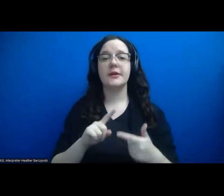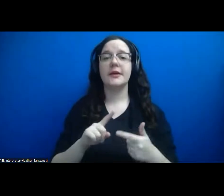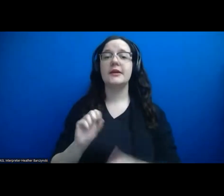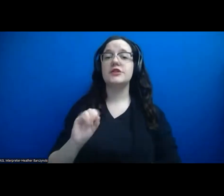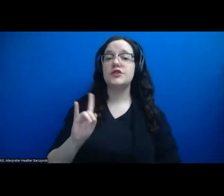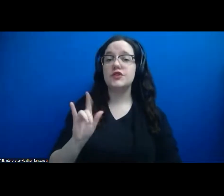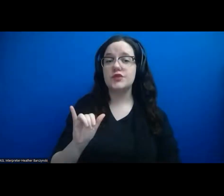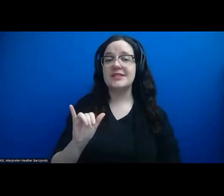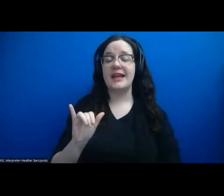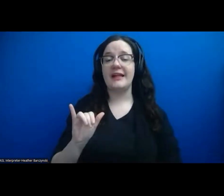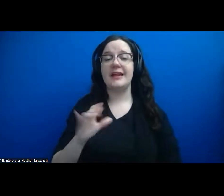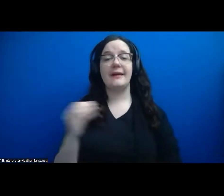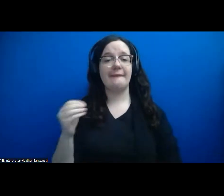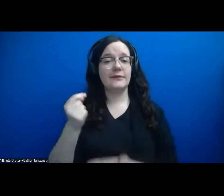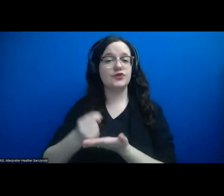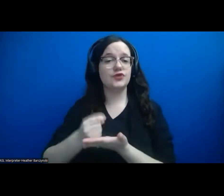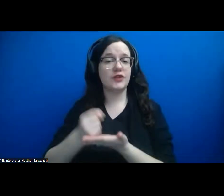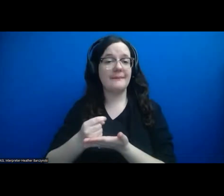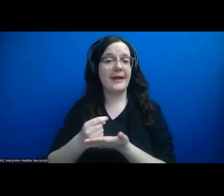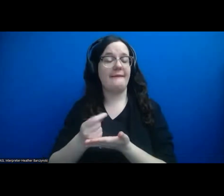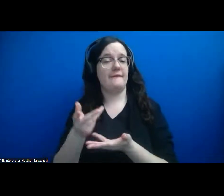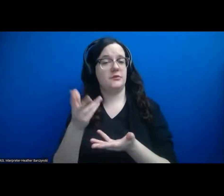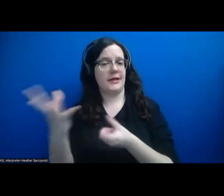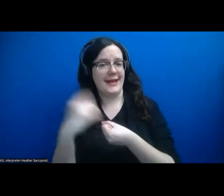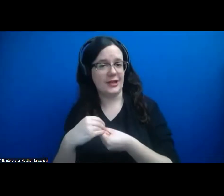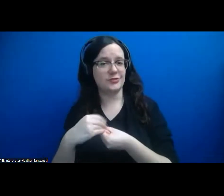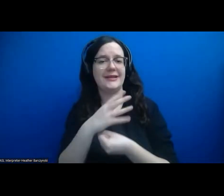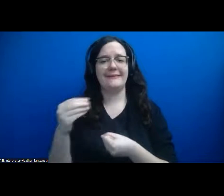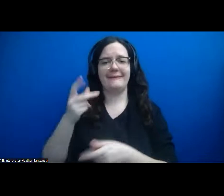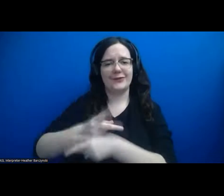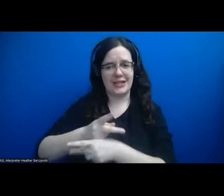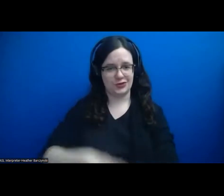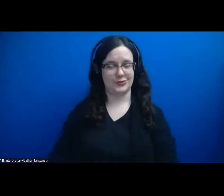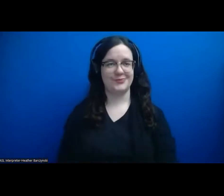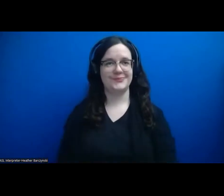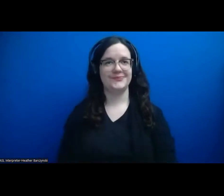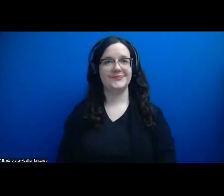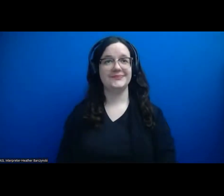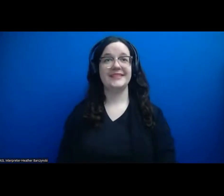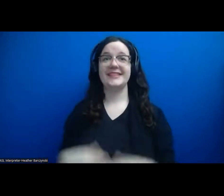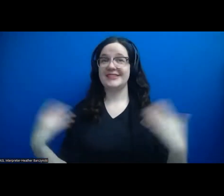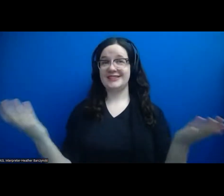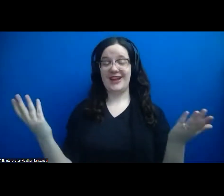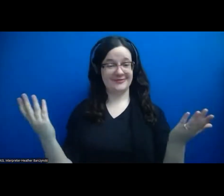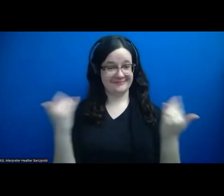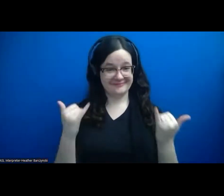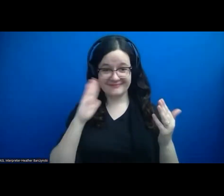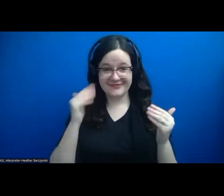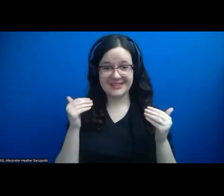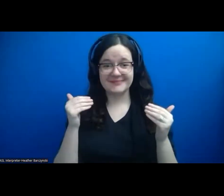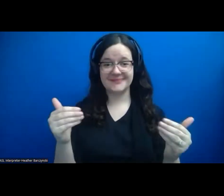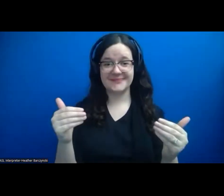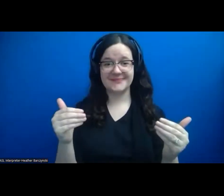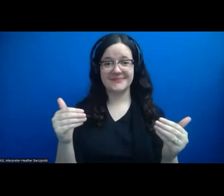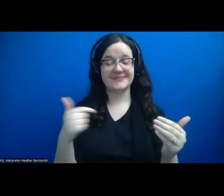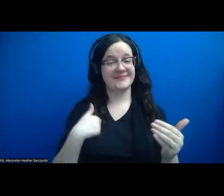suicidality, and treatment engagement and retention. So without further ado, I would like to